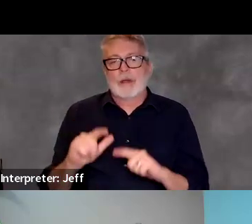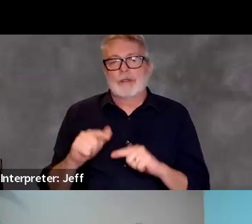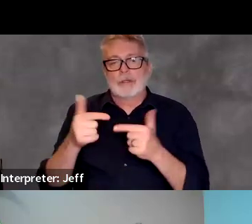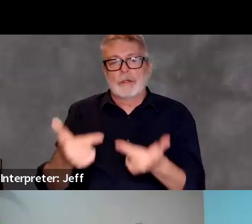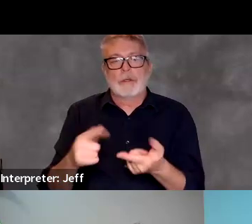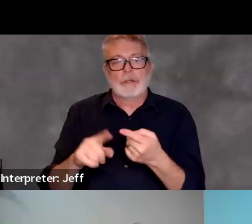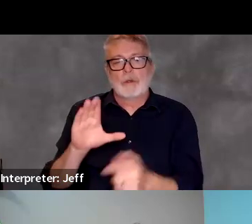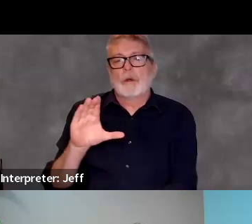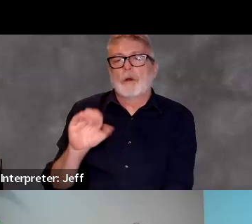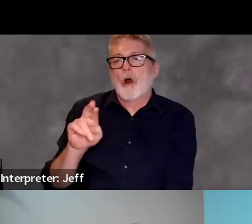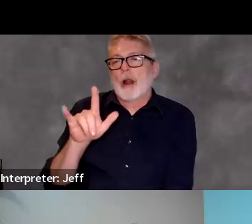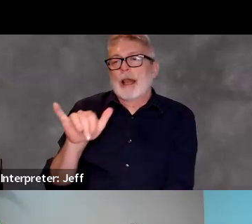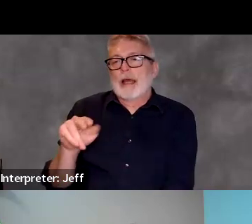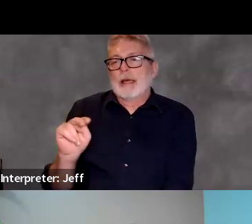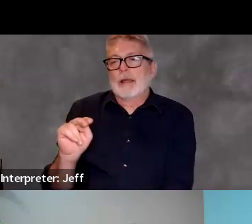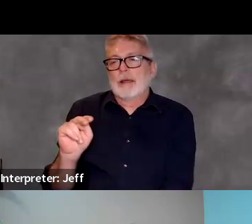to Carlin